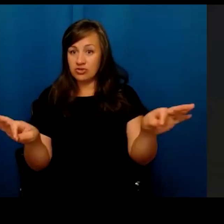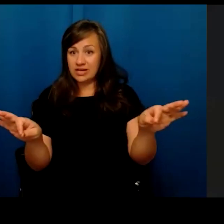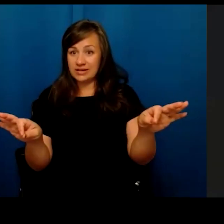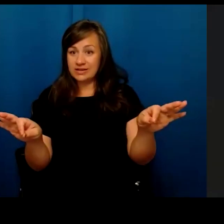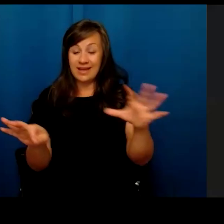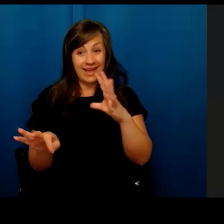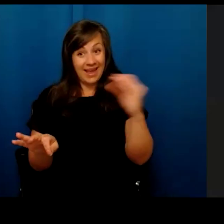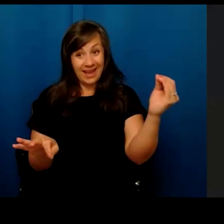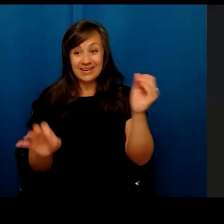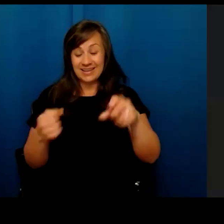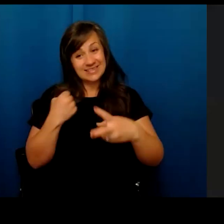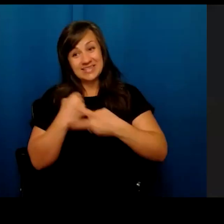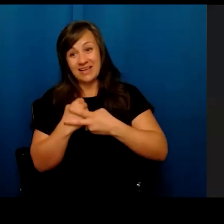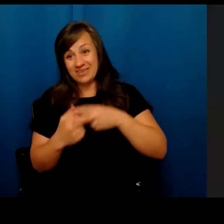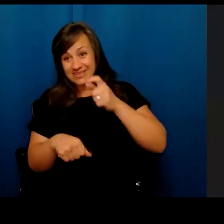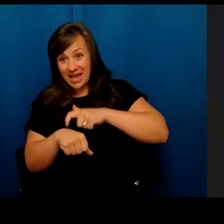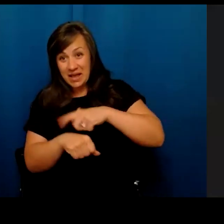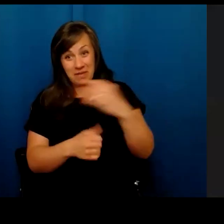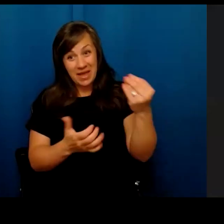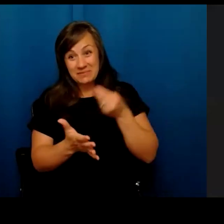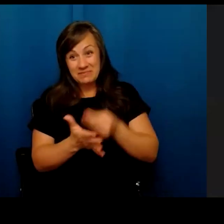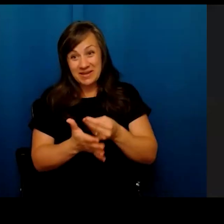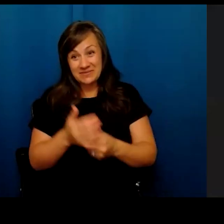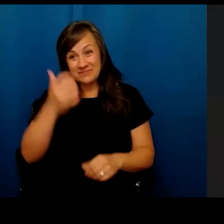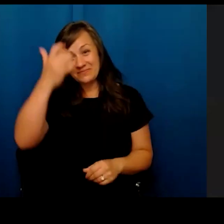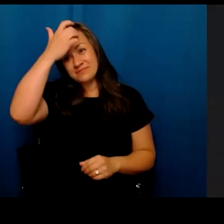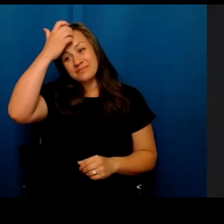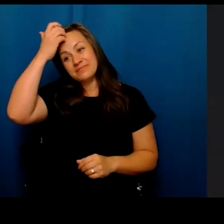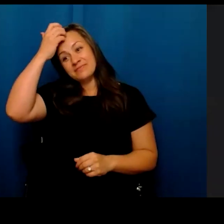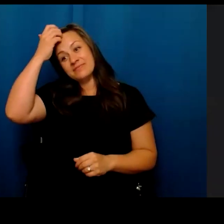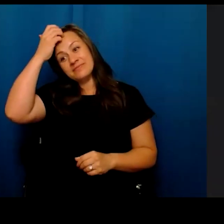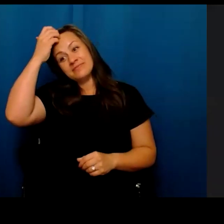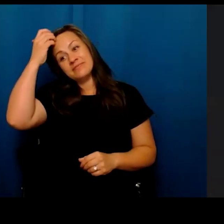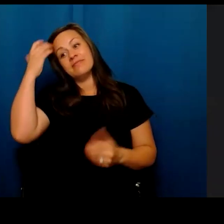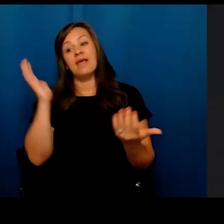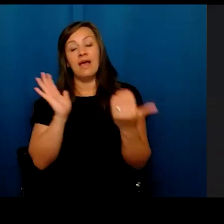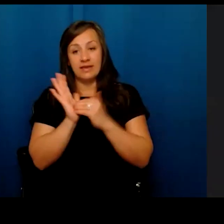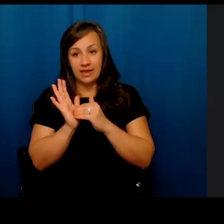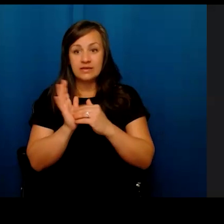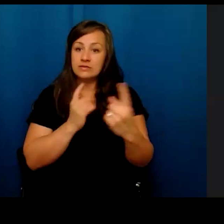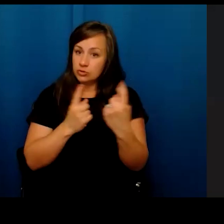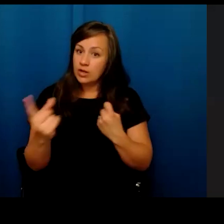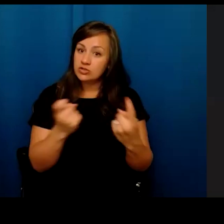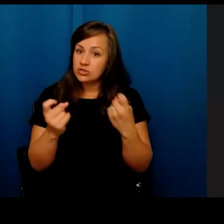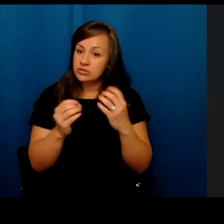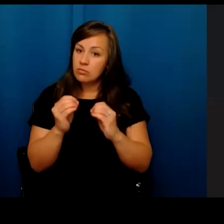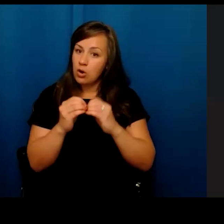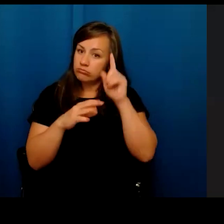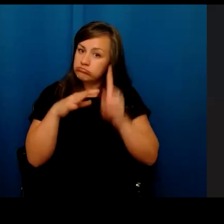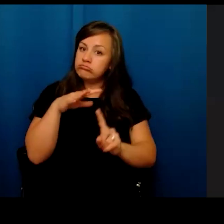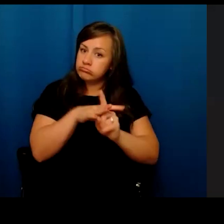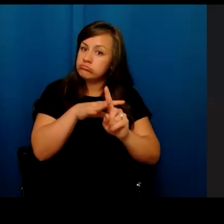and can save you some money as well. And again, I know there may be questions,